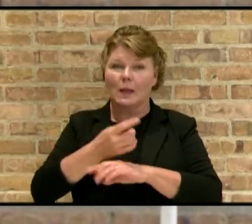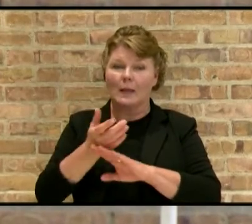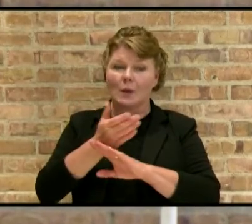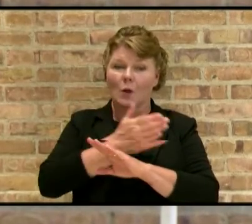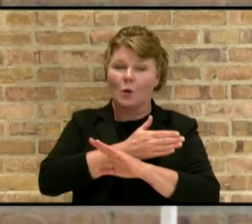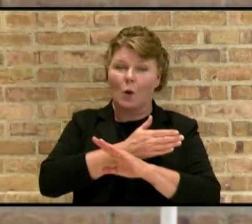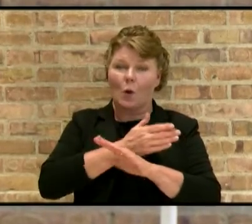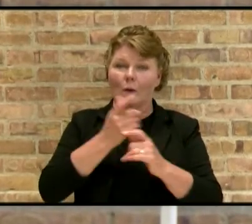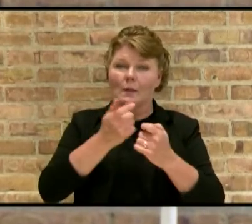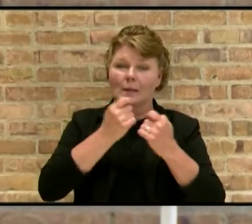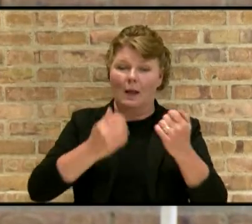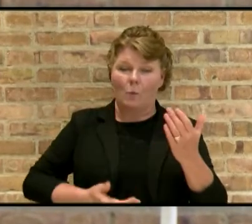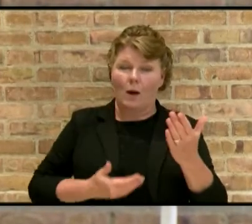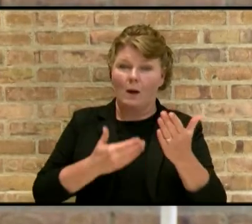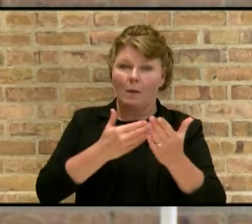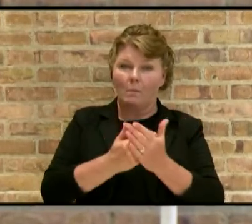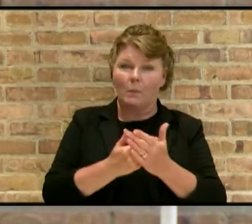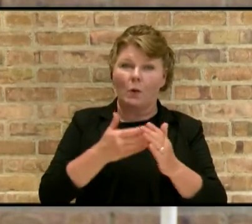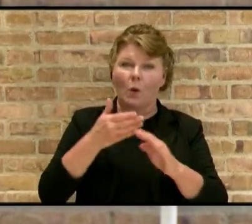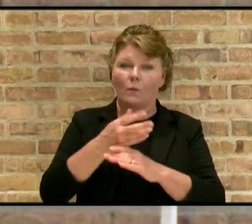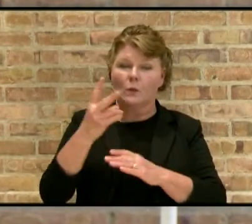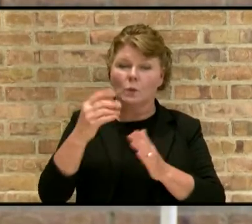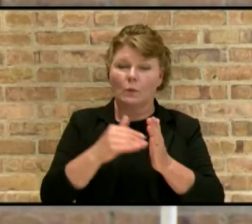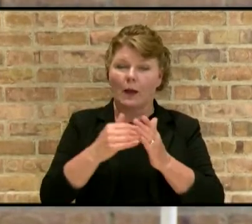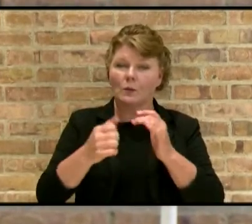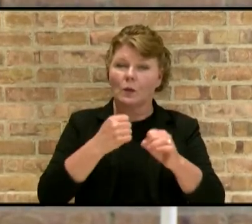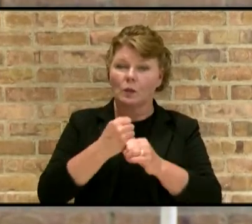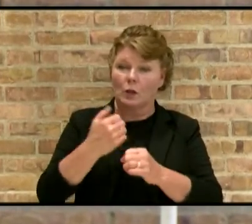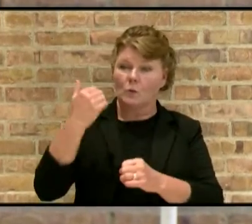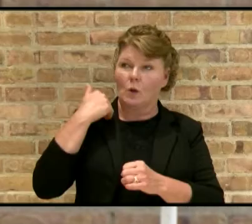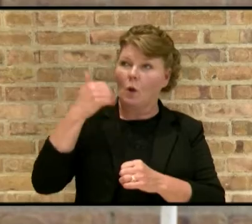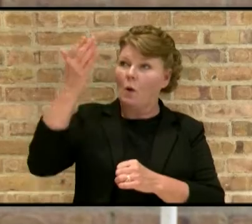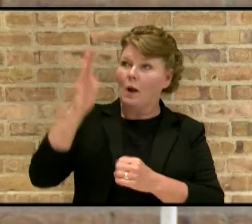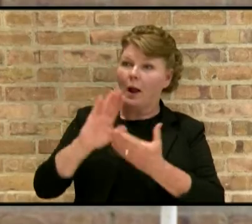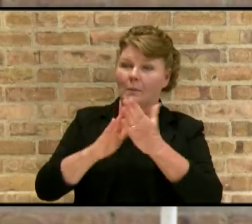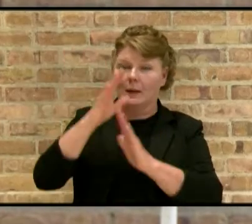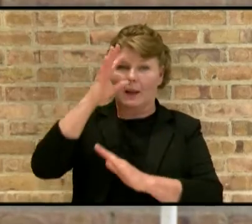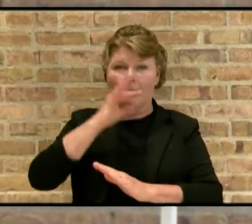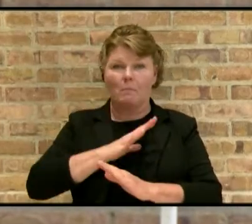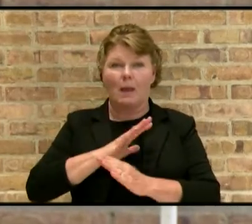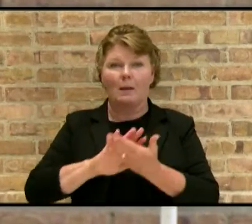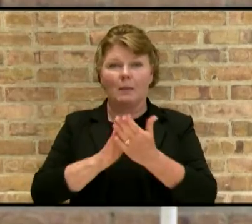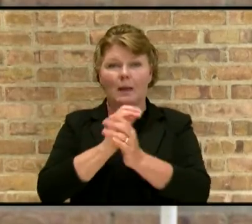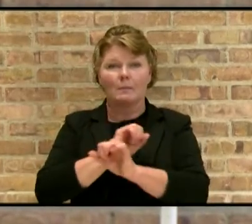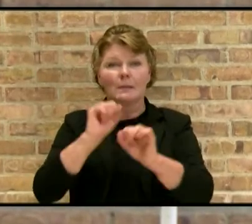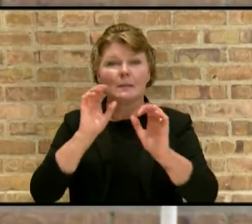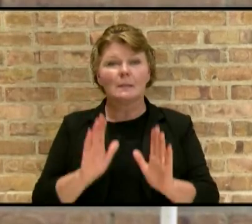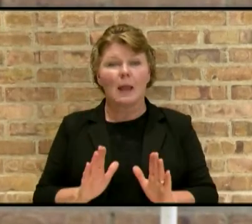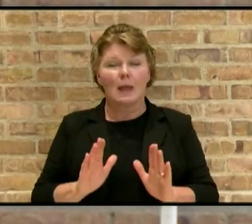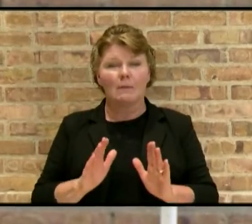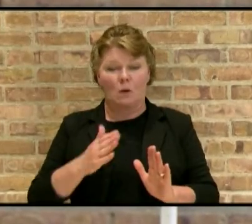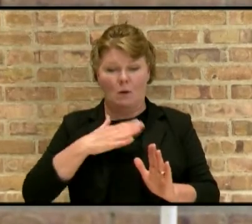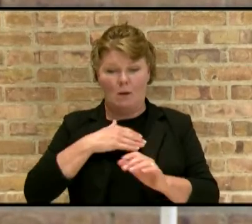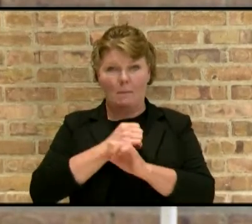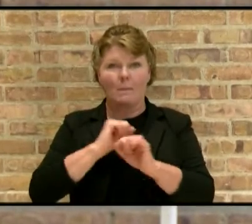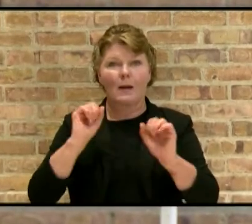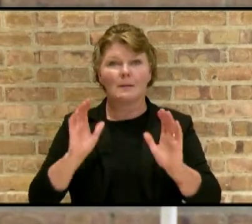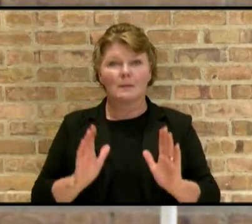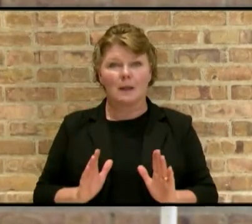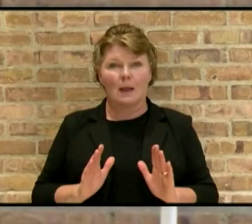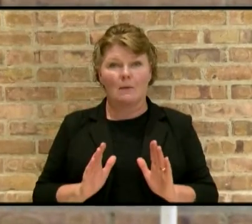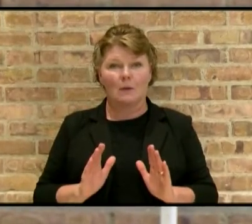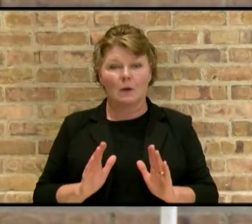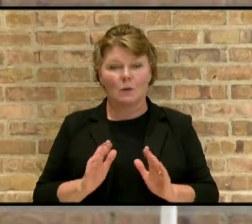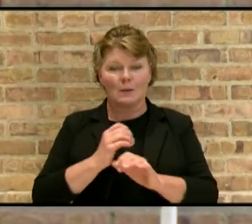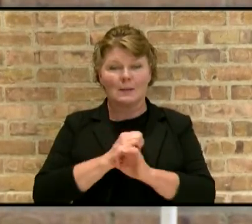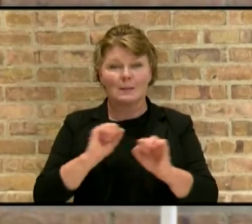and over 2,000 years ago, when God took on human flesh to become our Savior, my Savior, and the